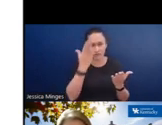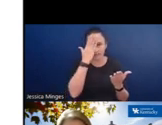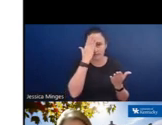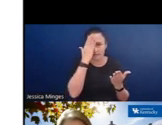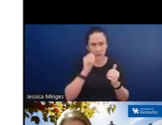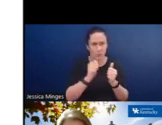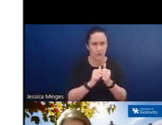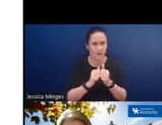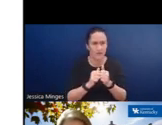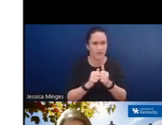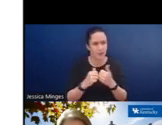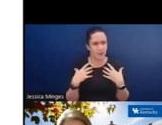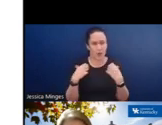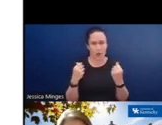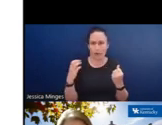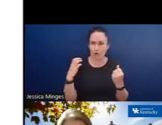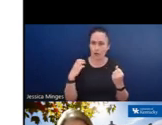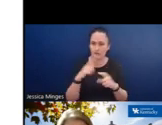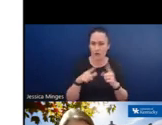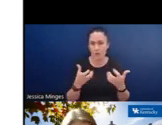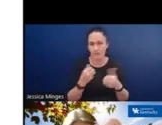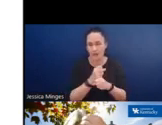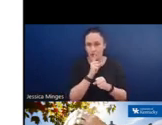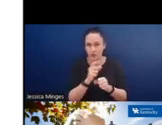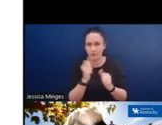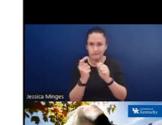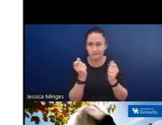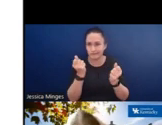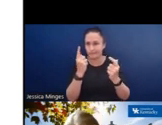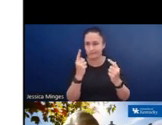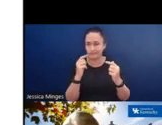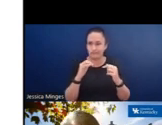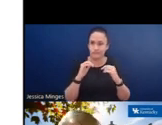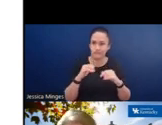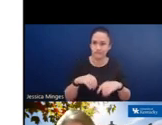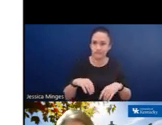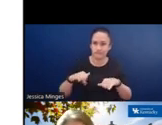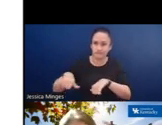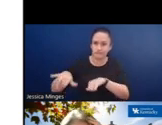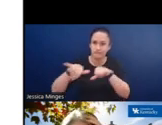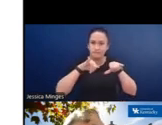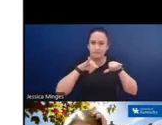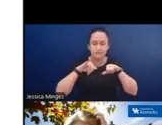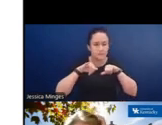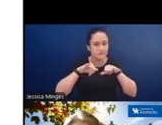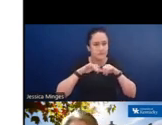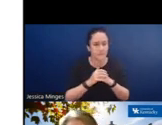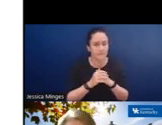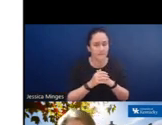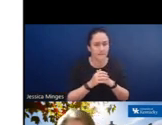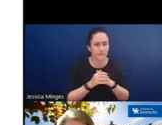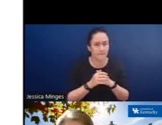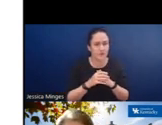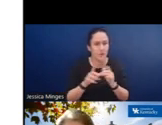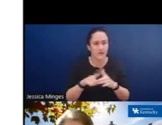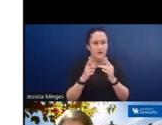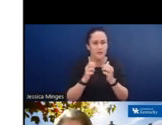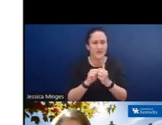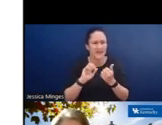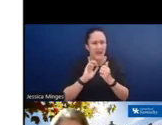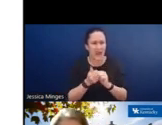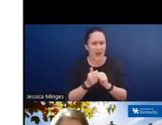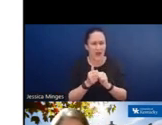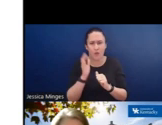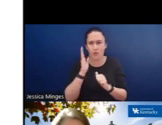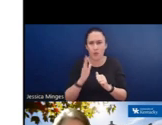coaches and the work they do, but we want to make sure everybody's on the same page. And so we would start with, so how would a